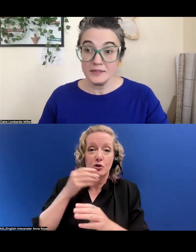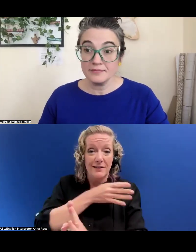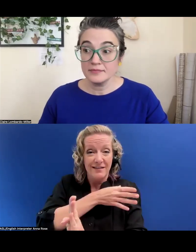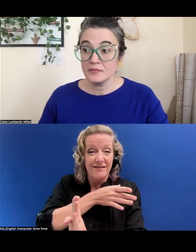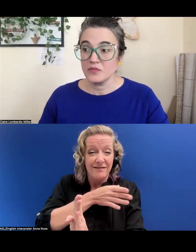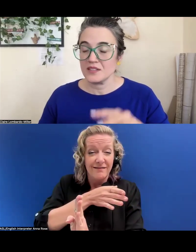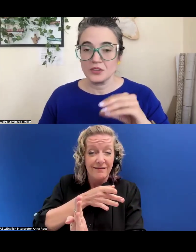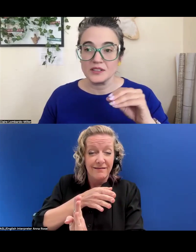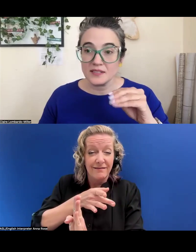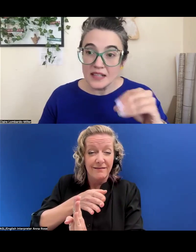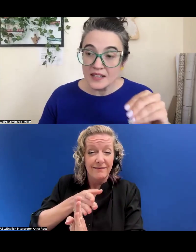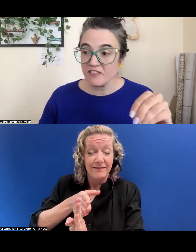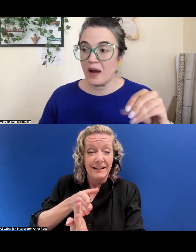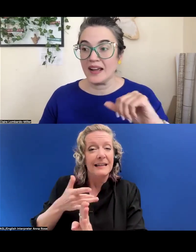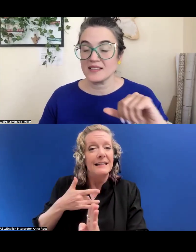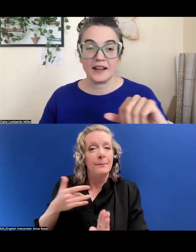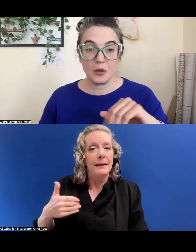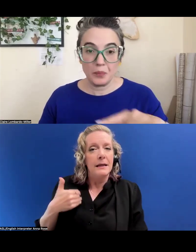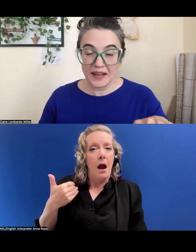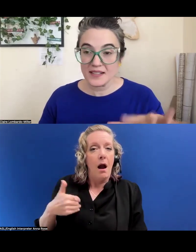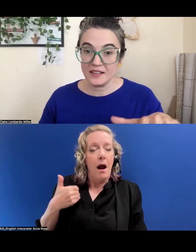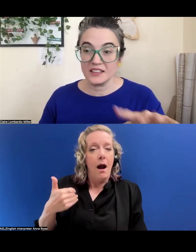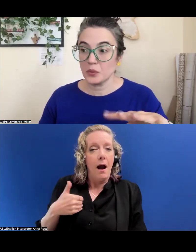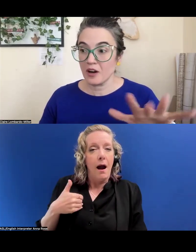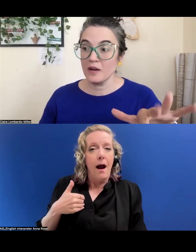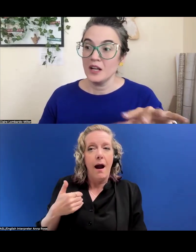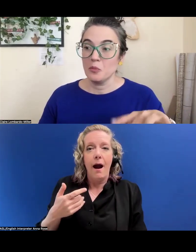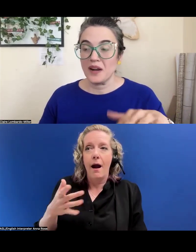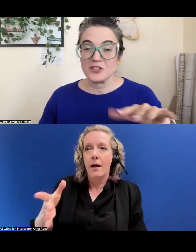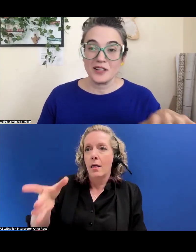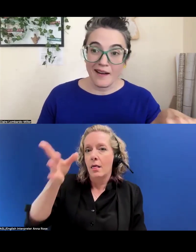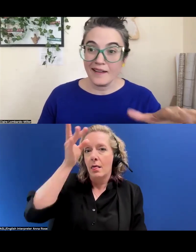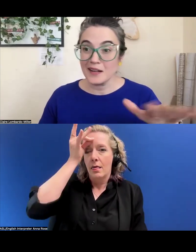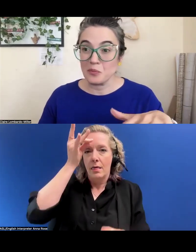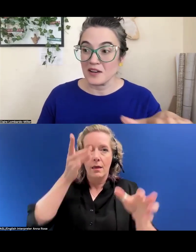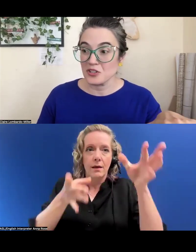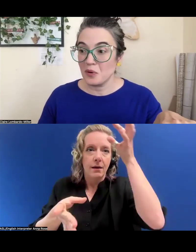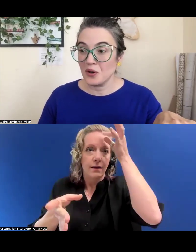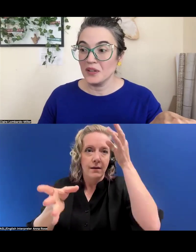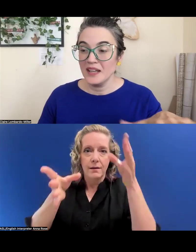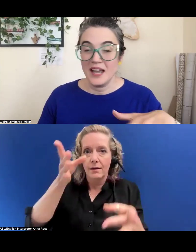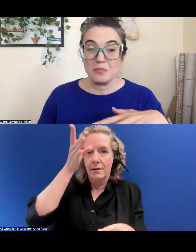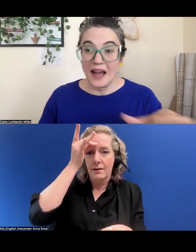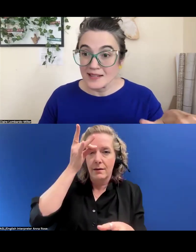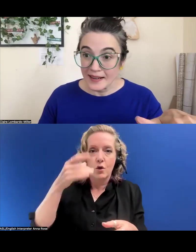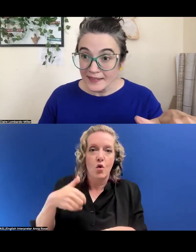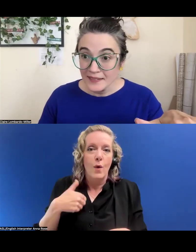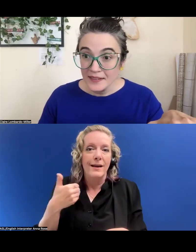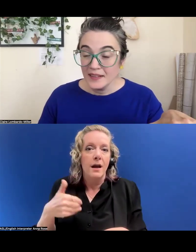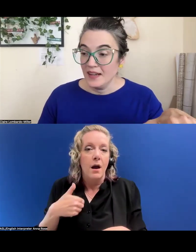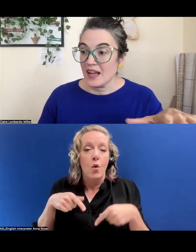young. These little seeds of bias that get planted in us when our brains are young and impressionable and